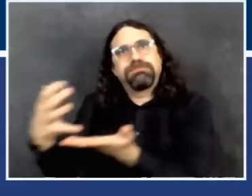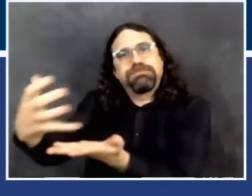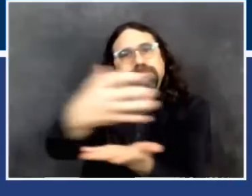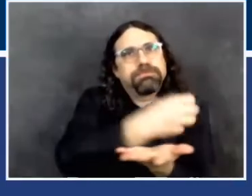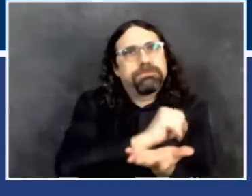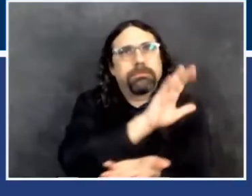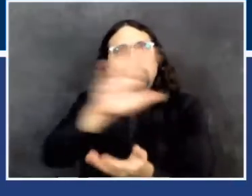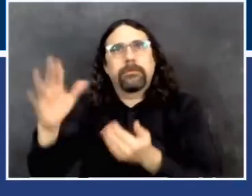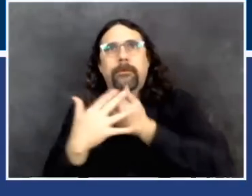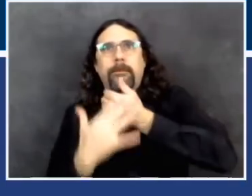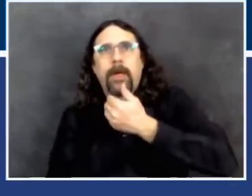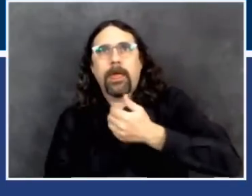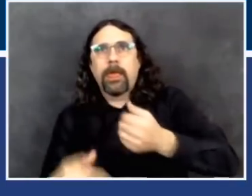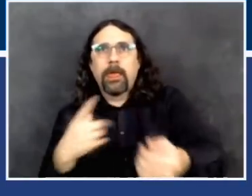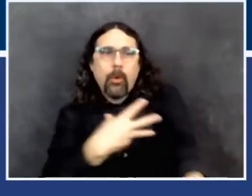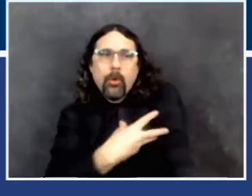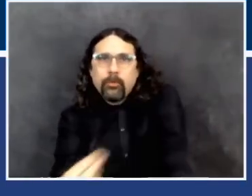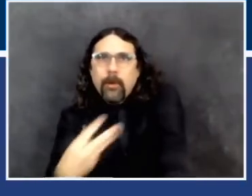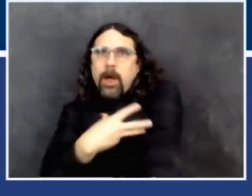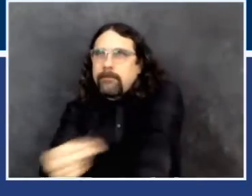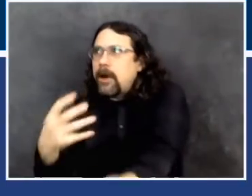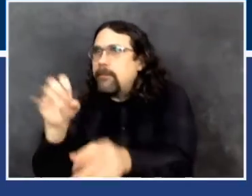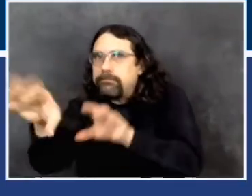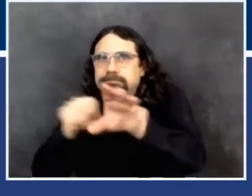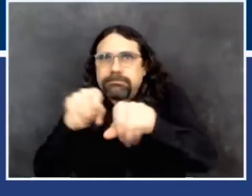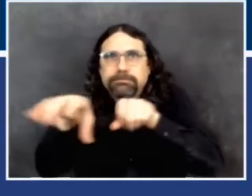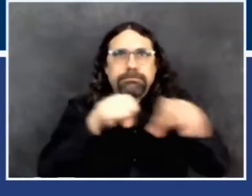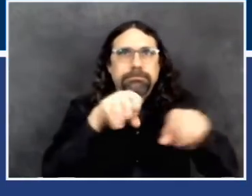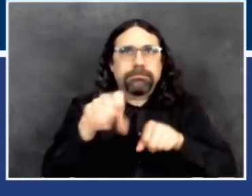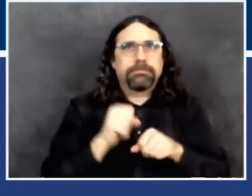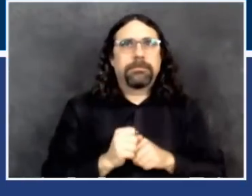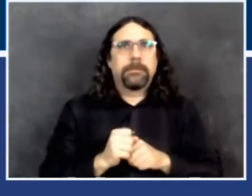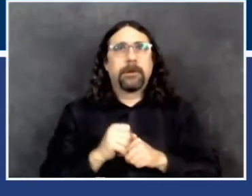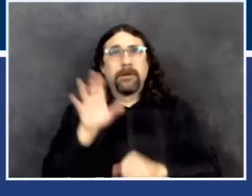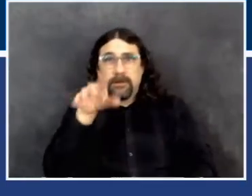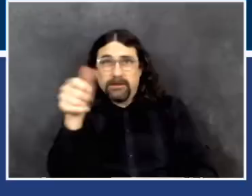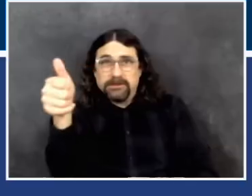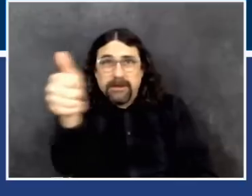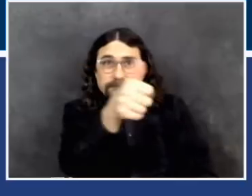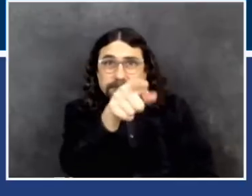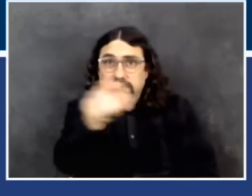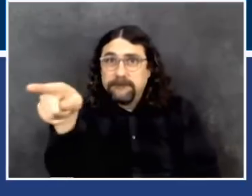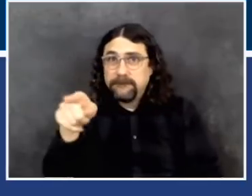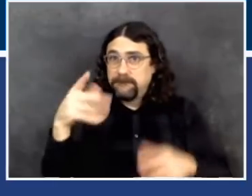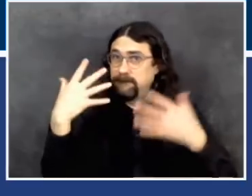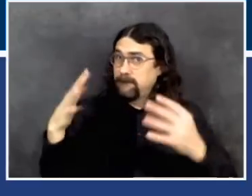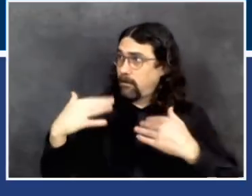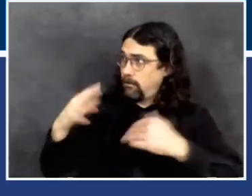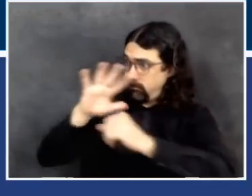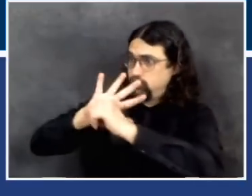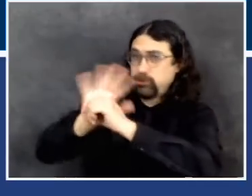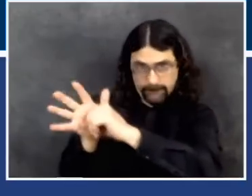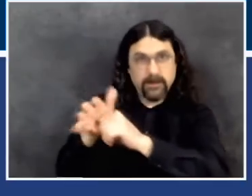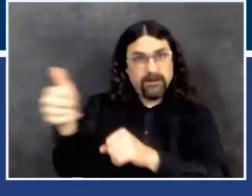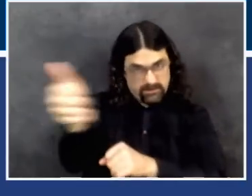we need you. And please give blood as quickly as possible. You can go to